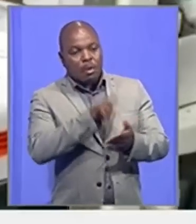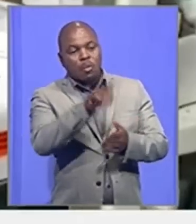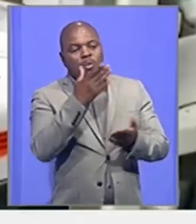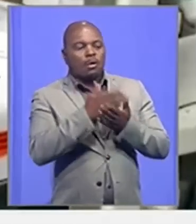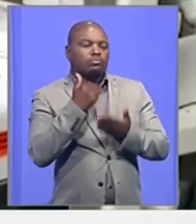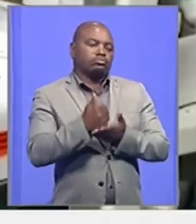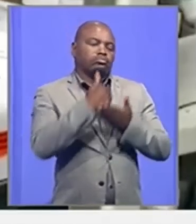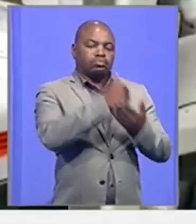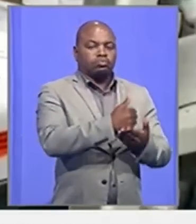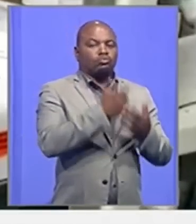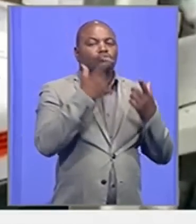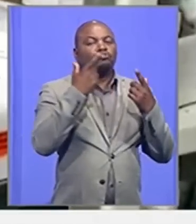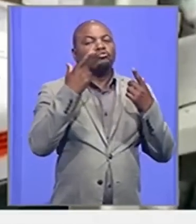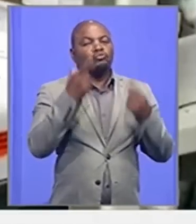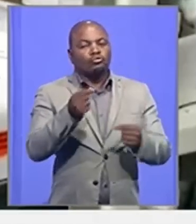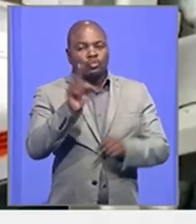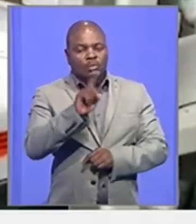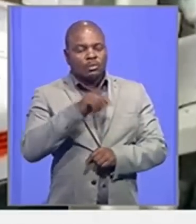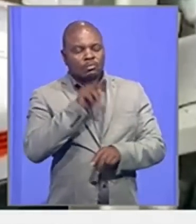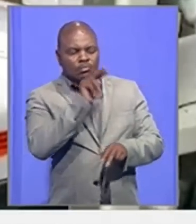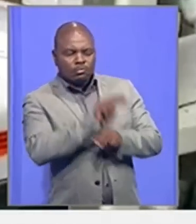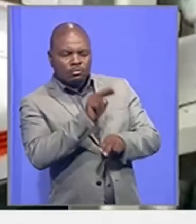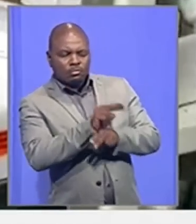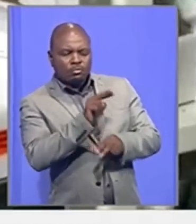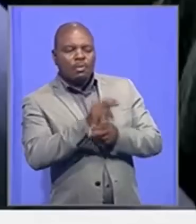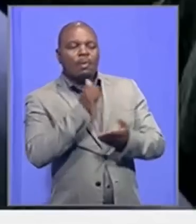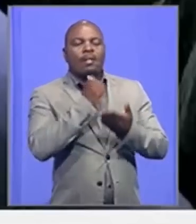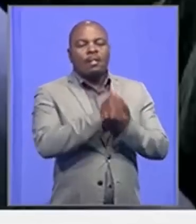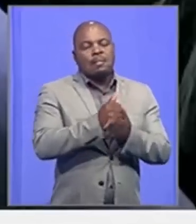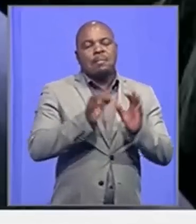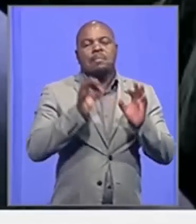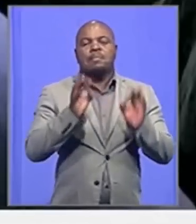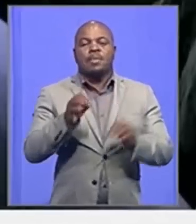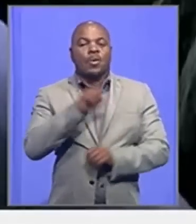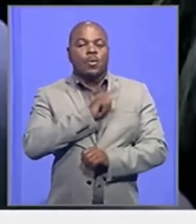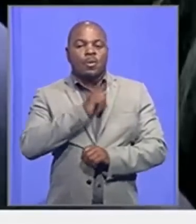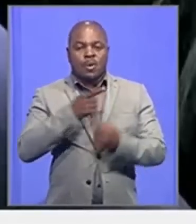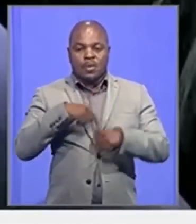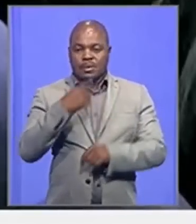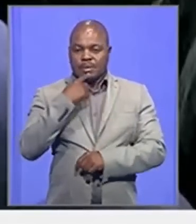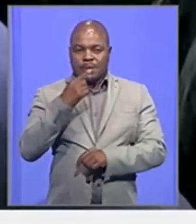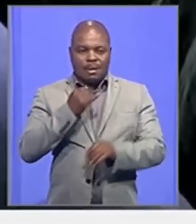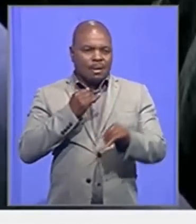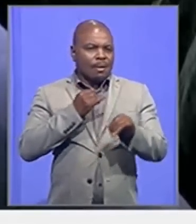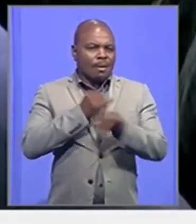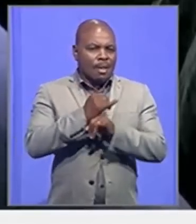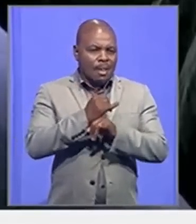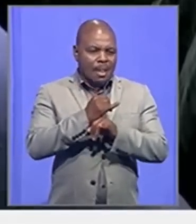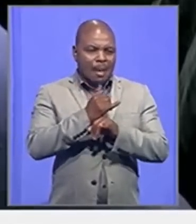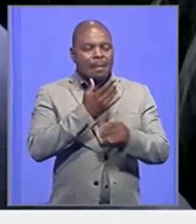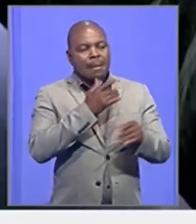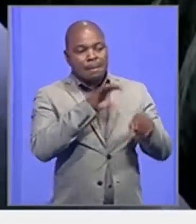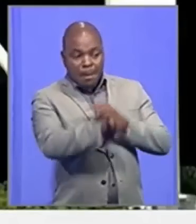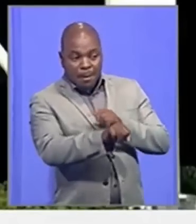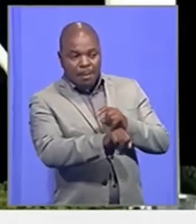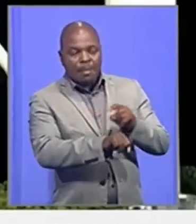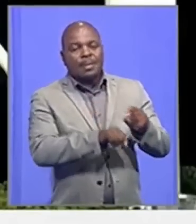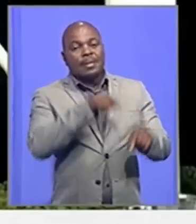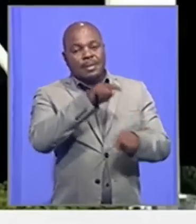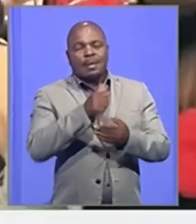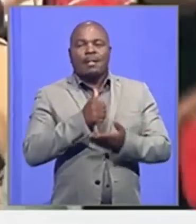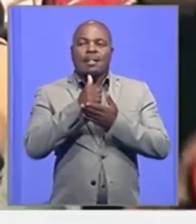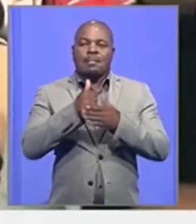give, observe you and assist you accordingly, because we say early diagnosis, early detection